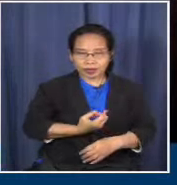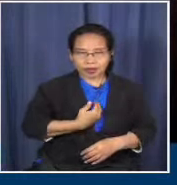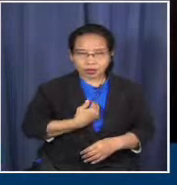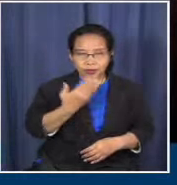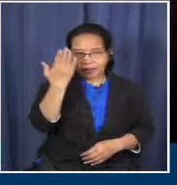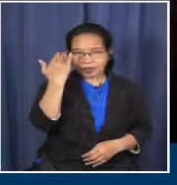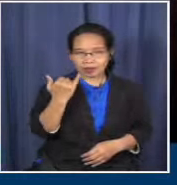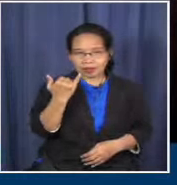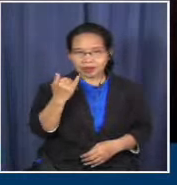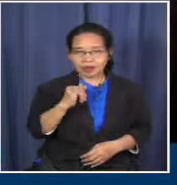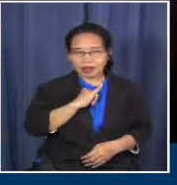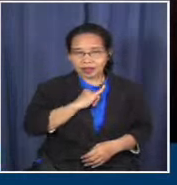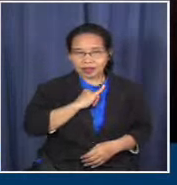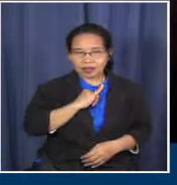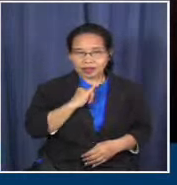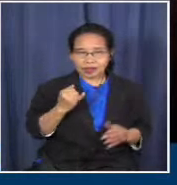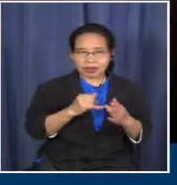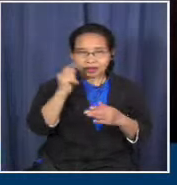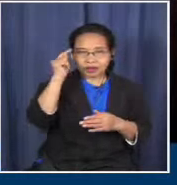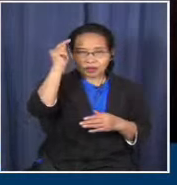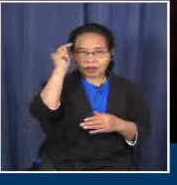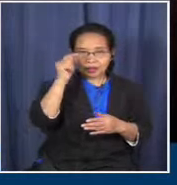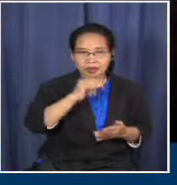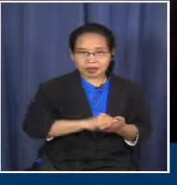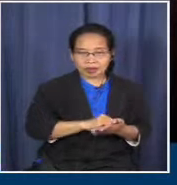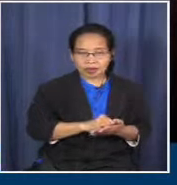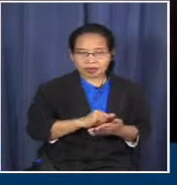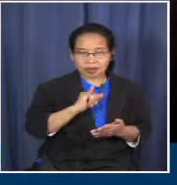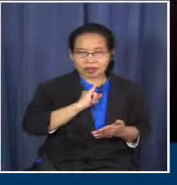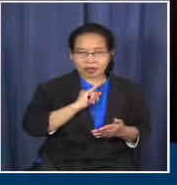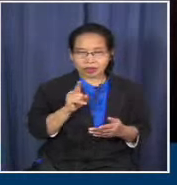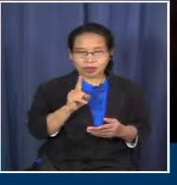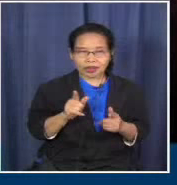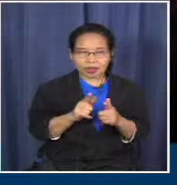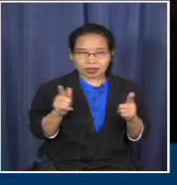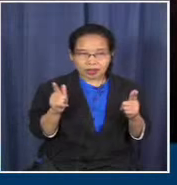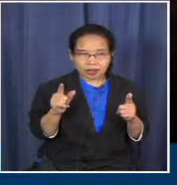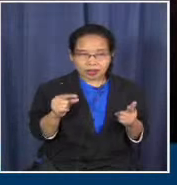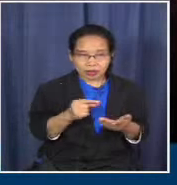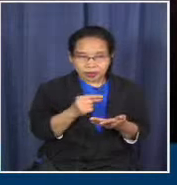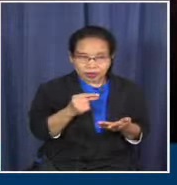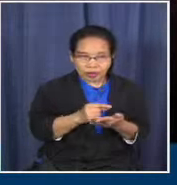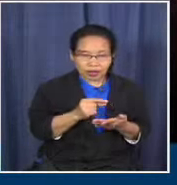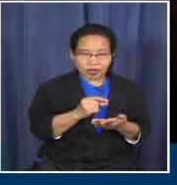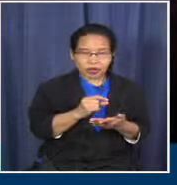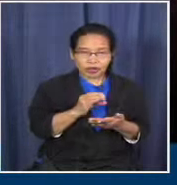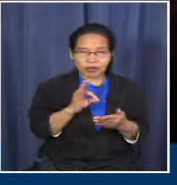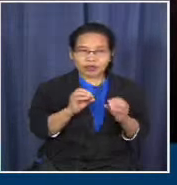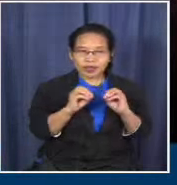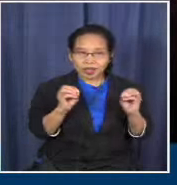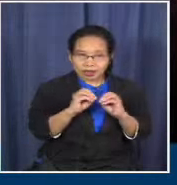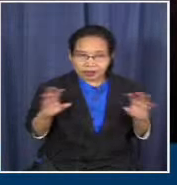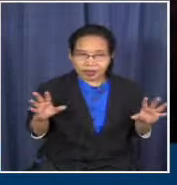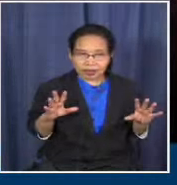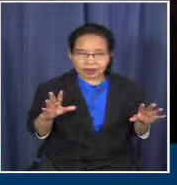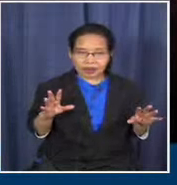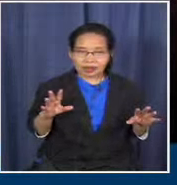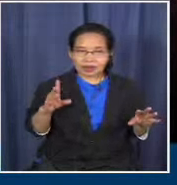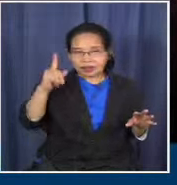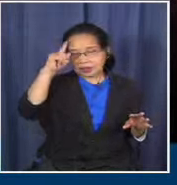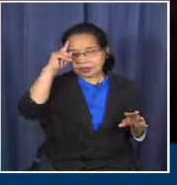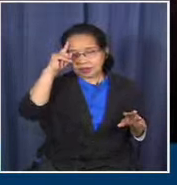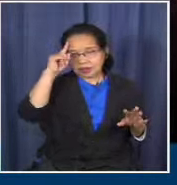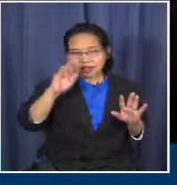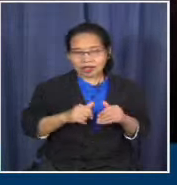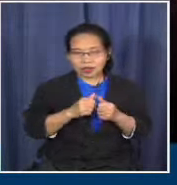Not because of that, I was already impressed. Why? It theorizes that a large quantity of nothing.